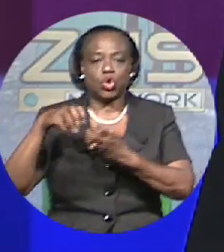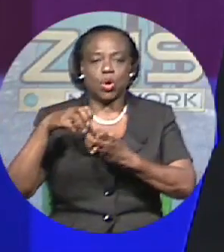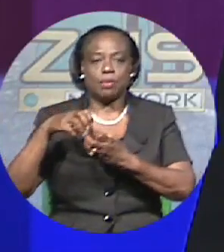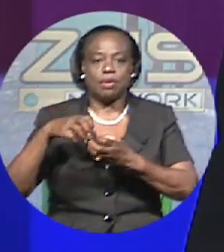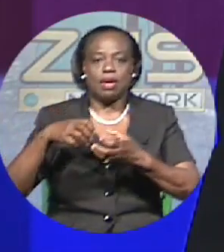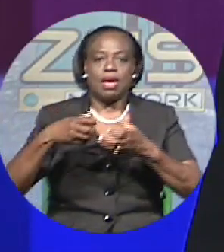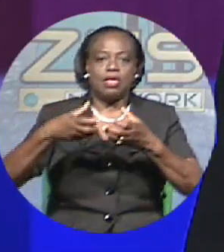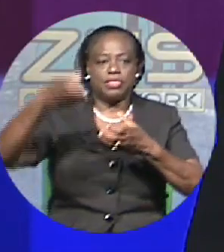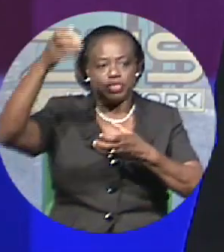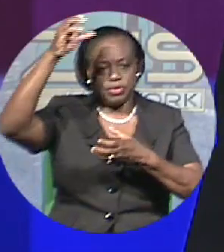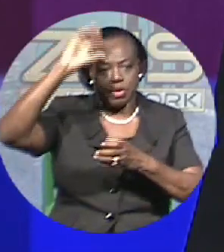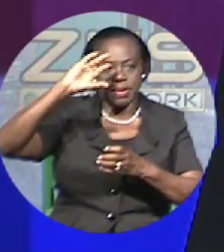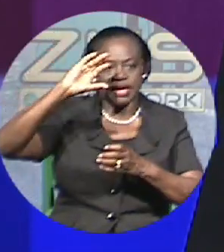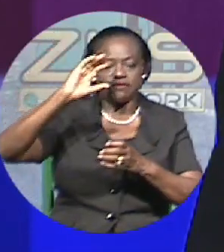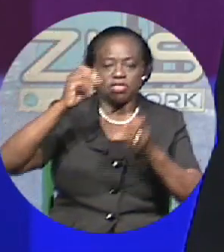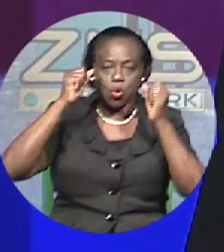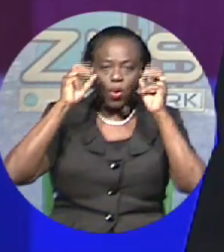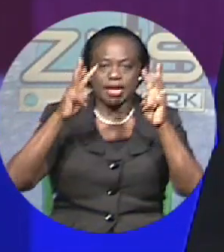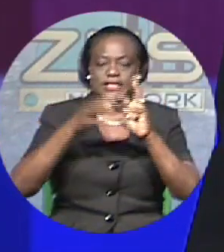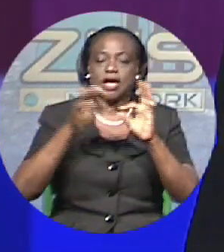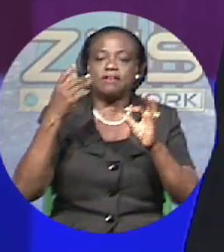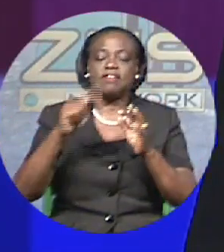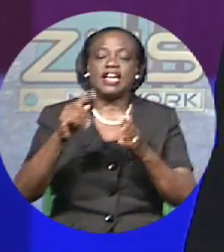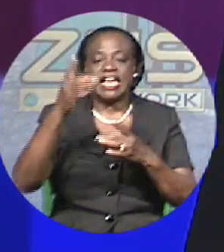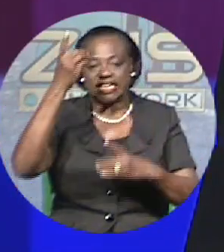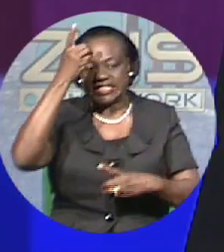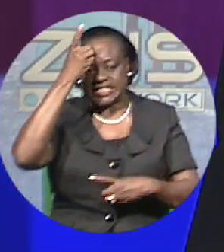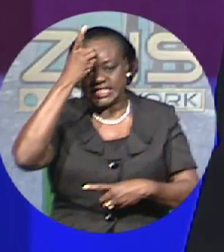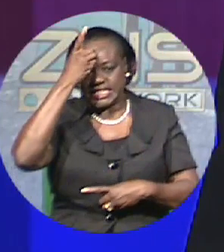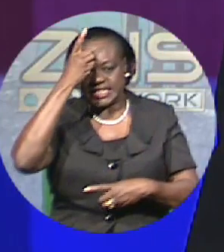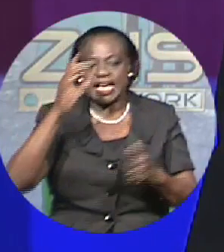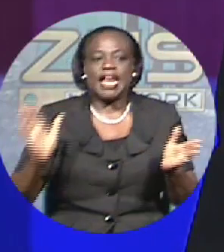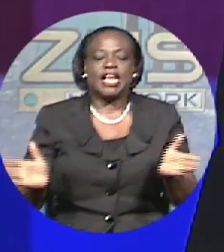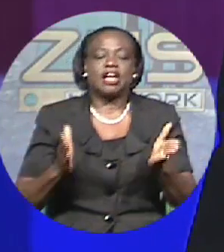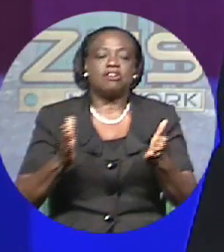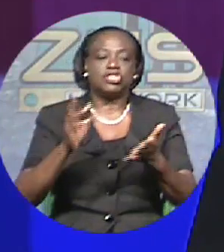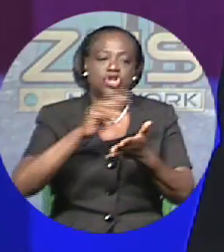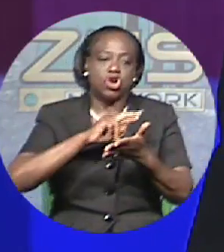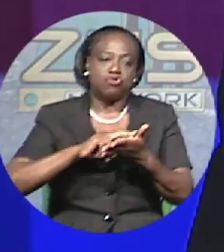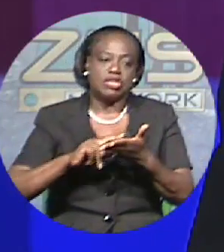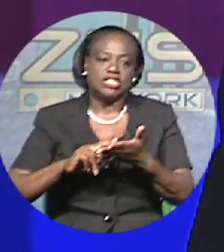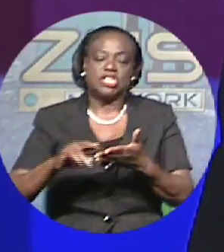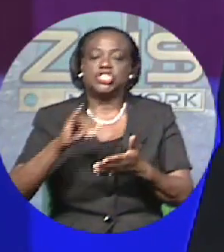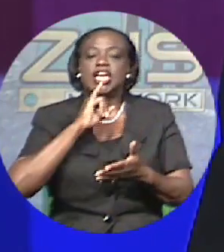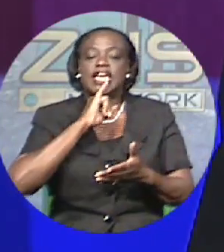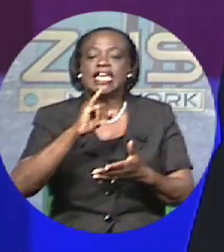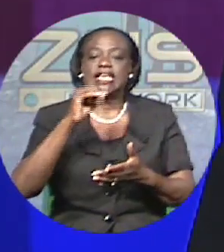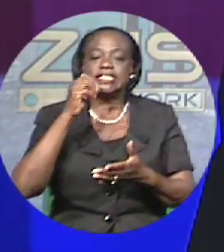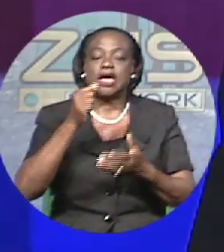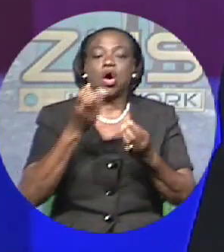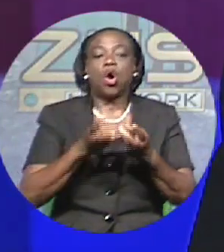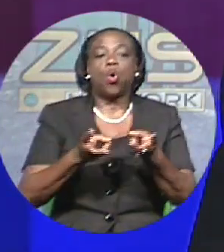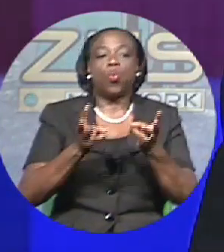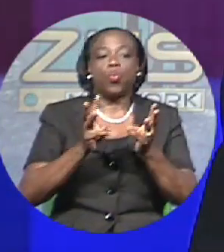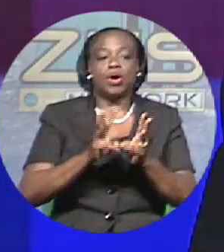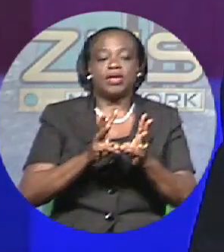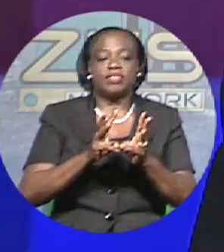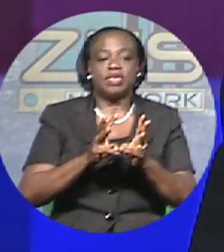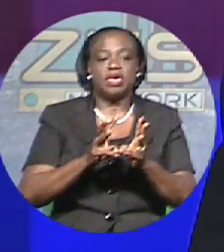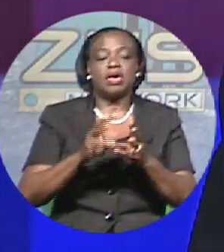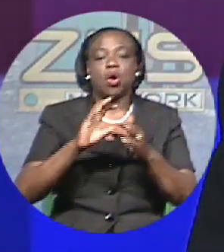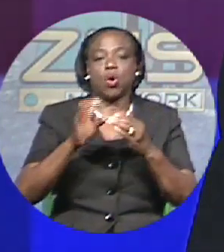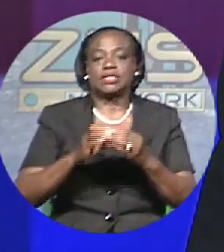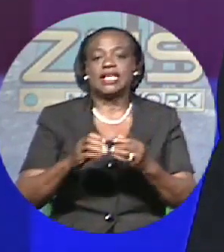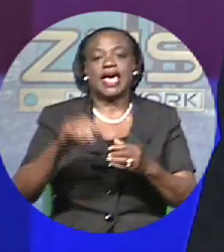awareness of the disease and encourage donations for research. It's definitely a worthy cause, and our Kelsey Johnson took on the challenge yesterday to show